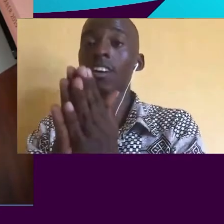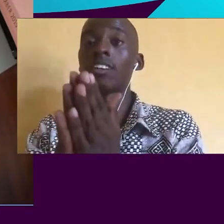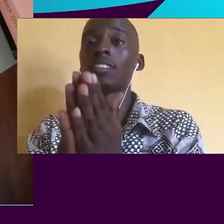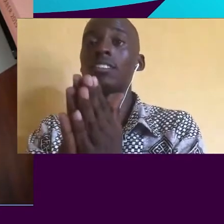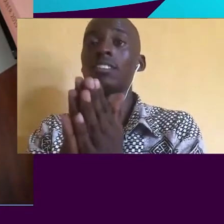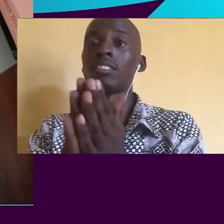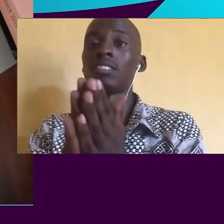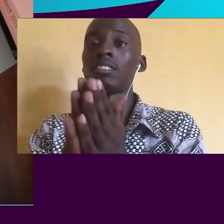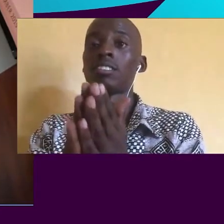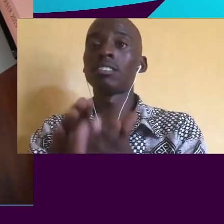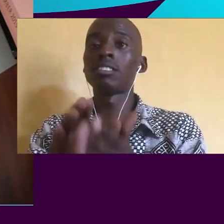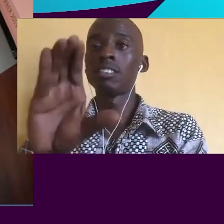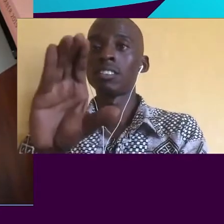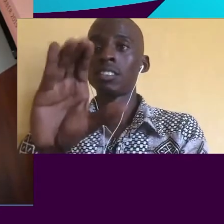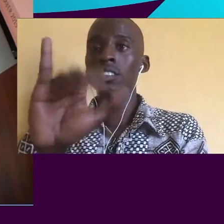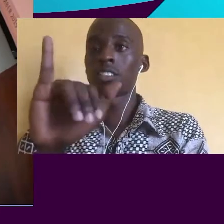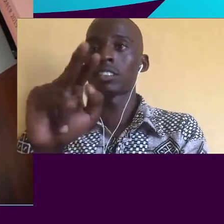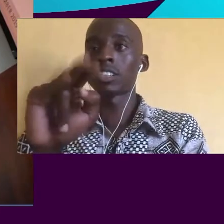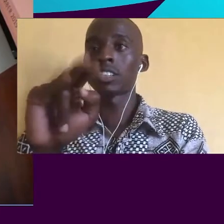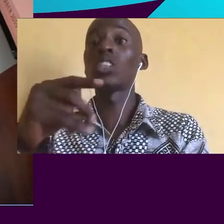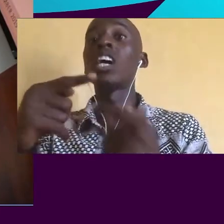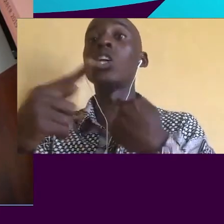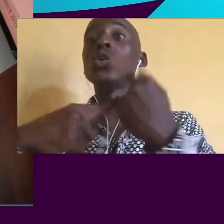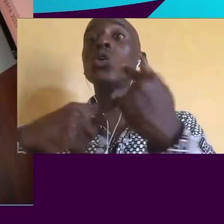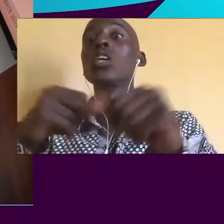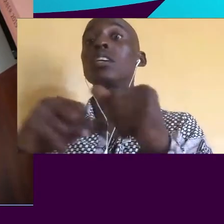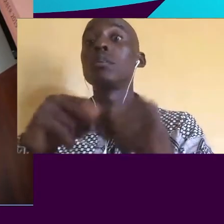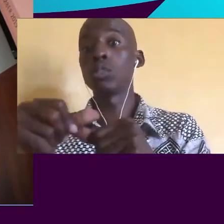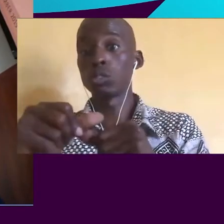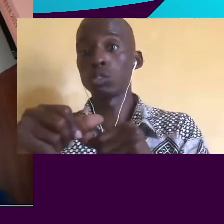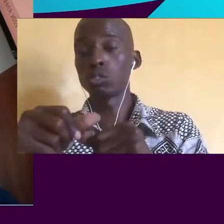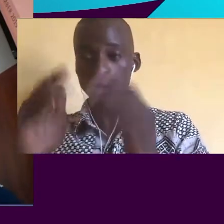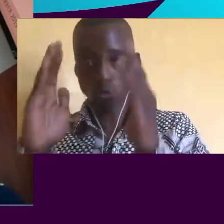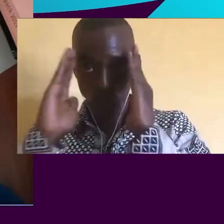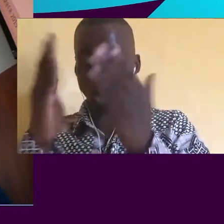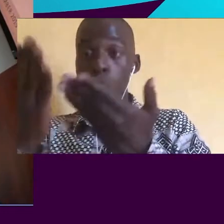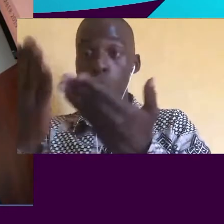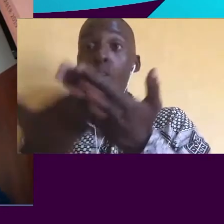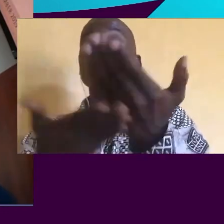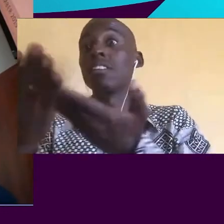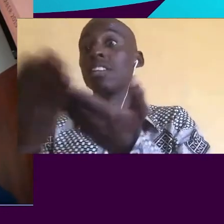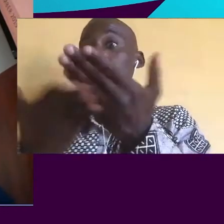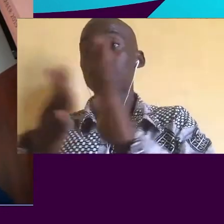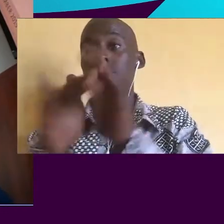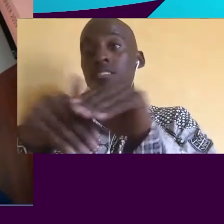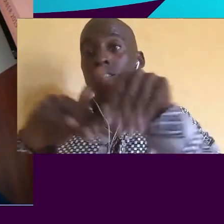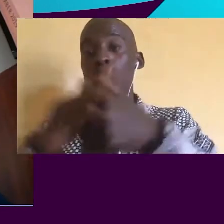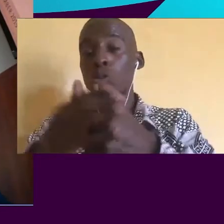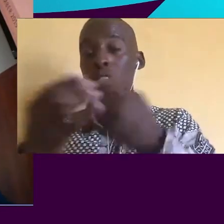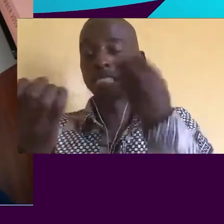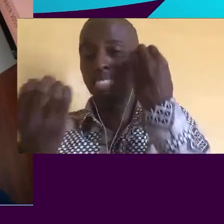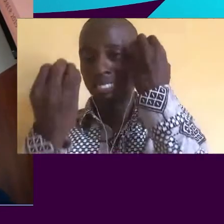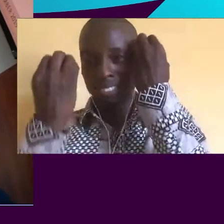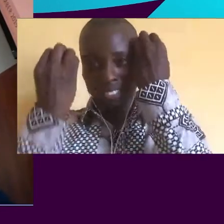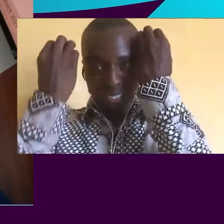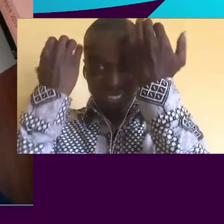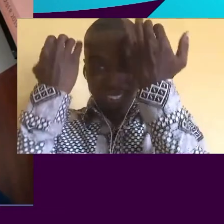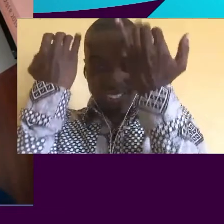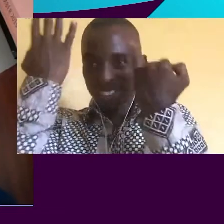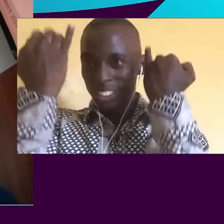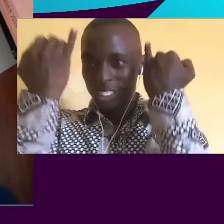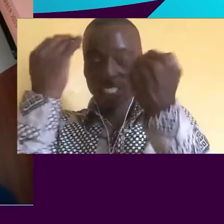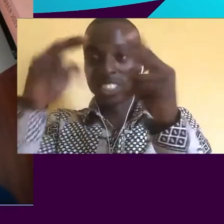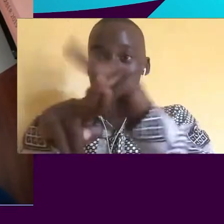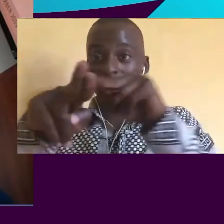are emphasizing, our engagement in all initiatives of national development have not been even.